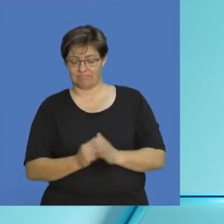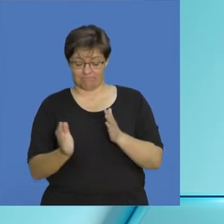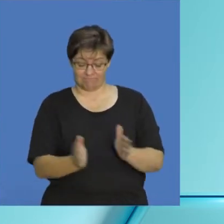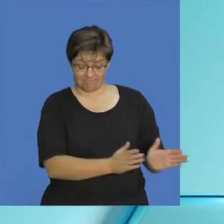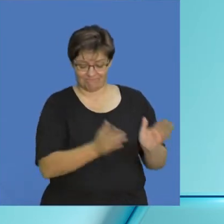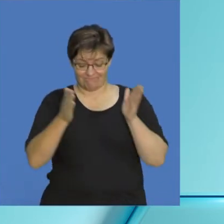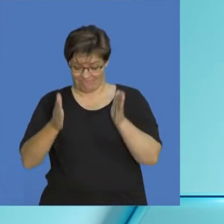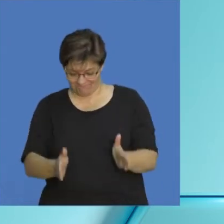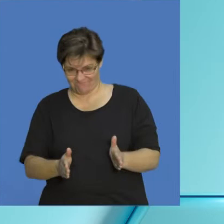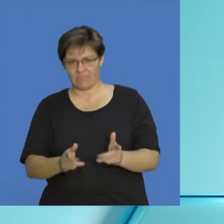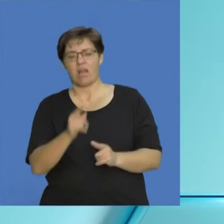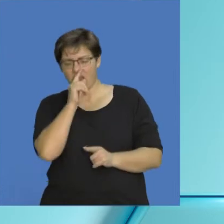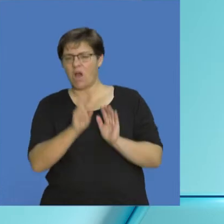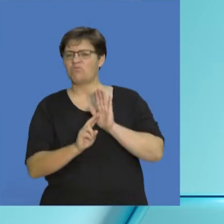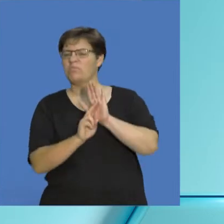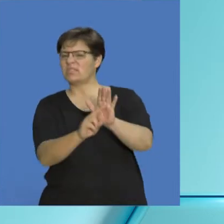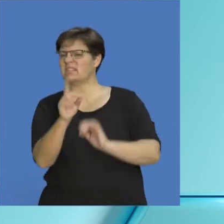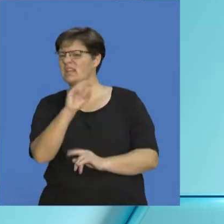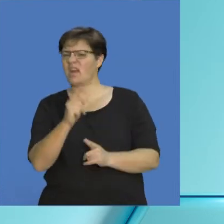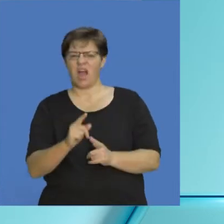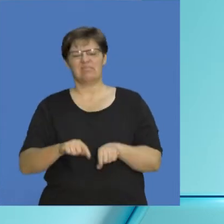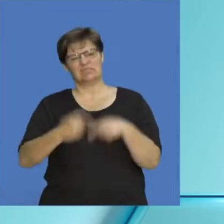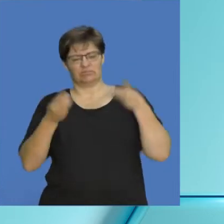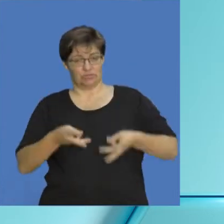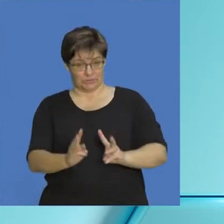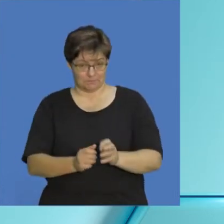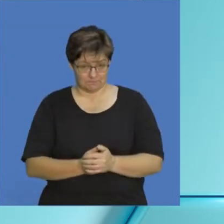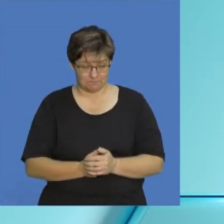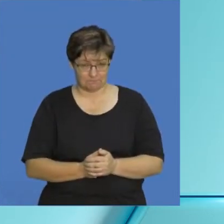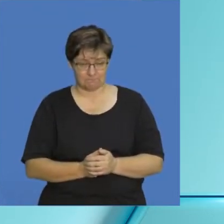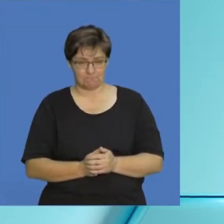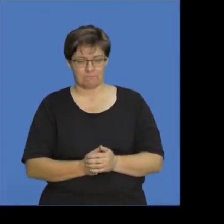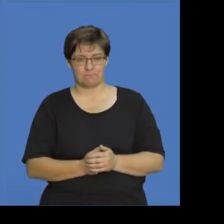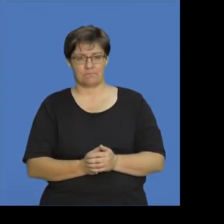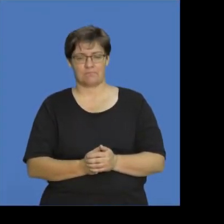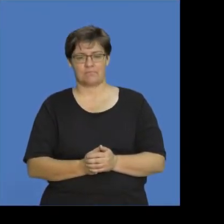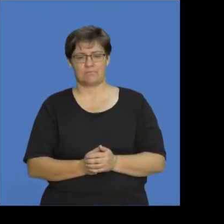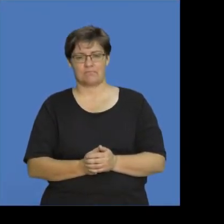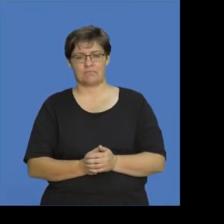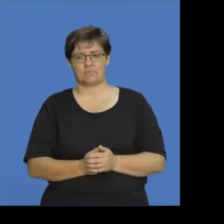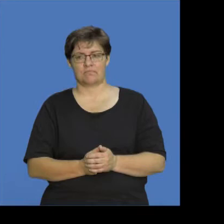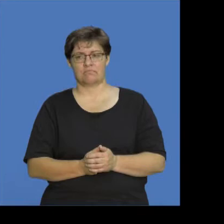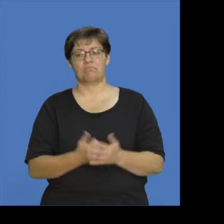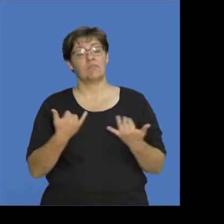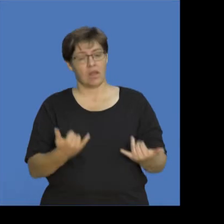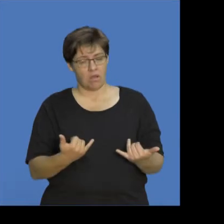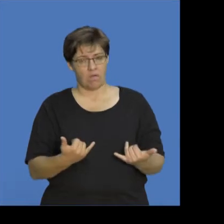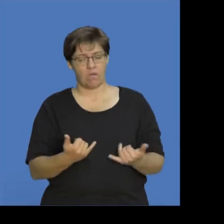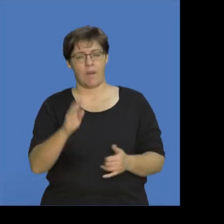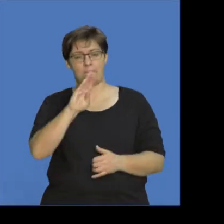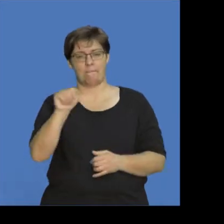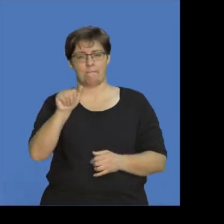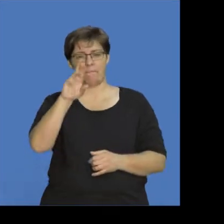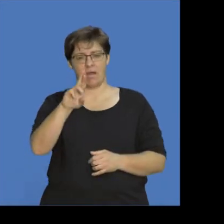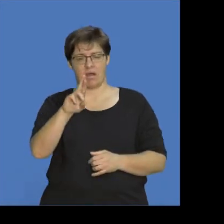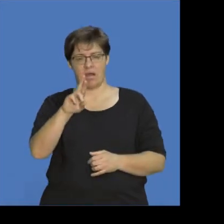at another way of representing data. Okay, so what we're going to look at now is something called the bar graph.